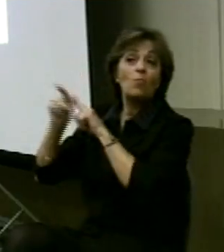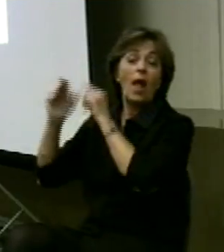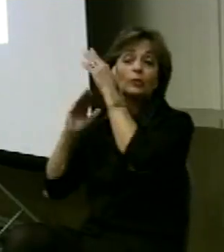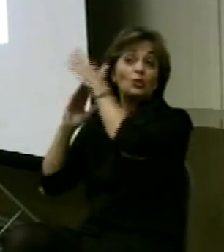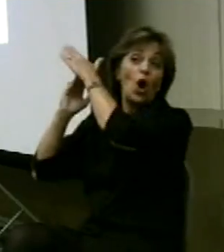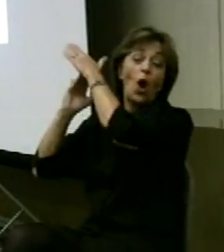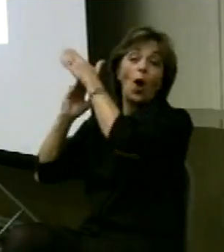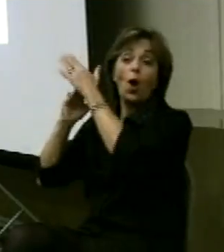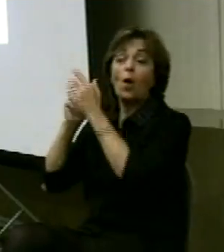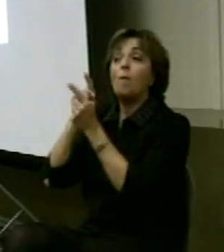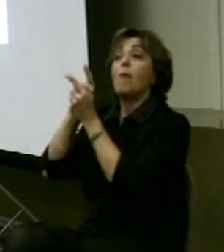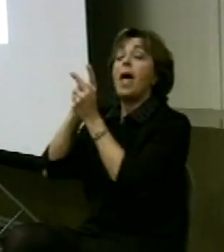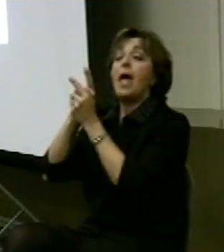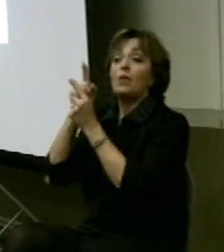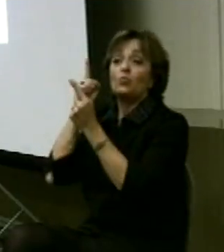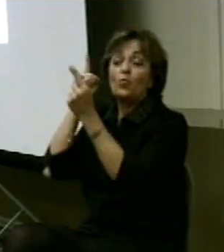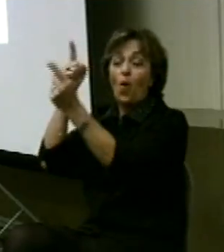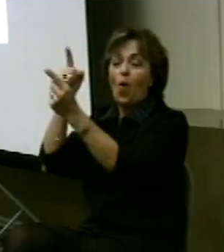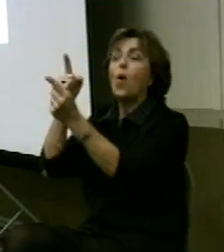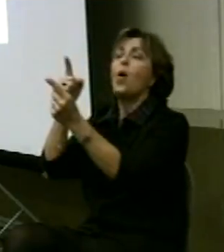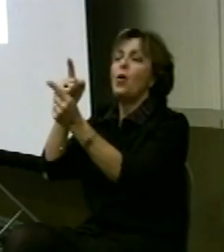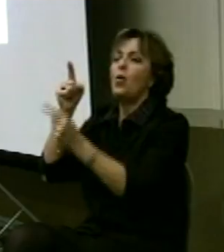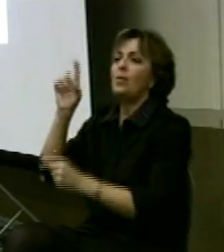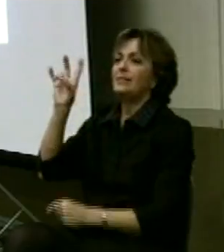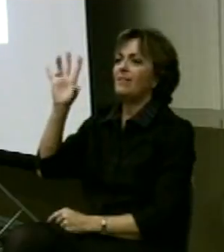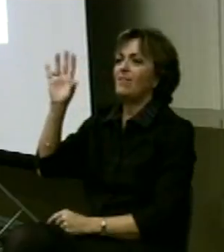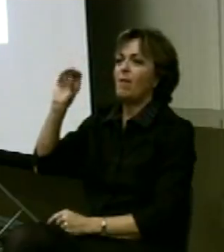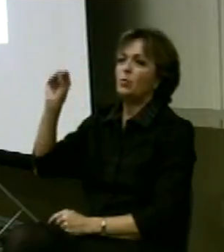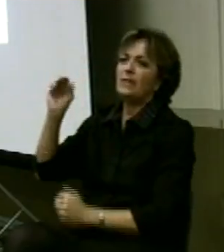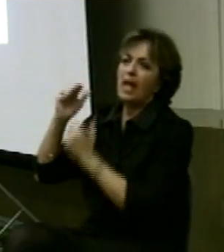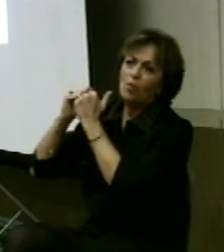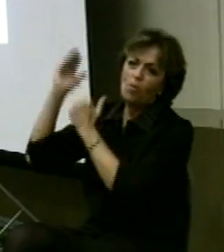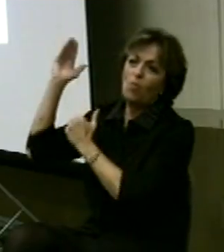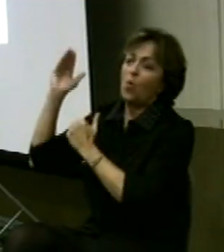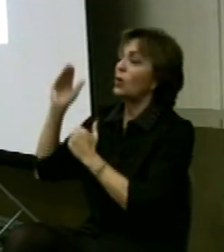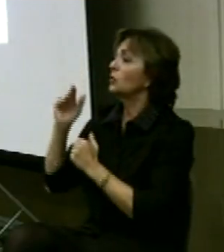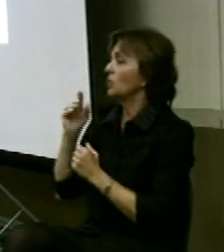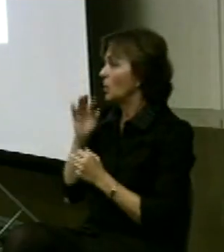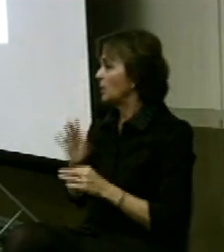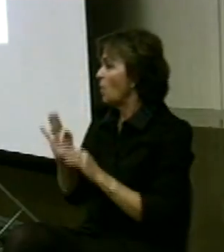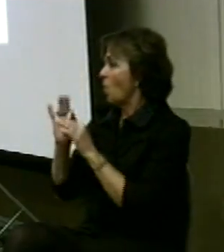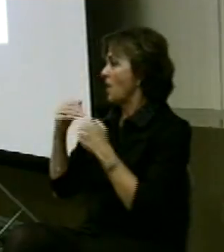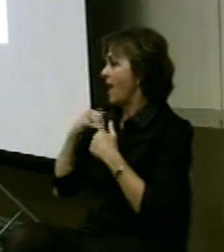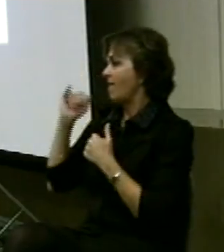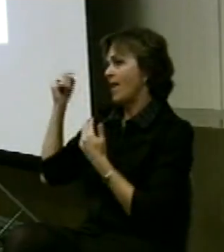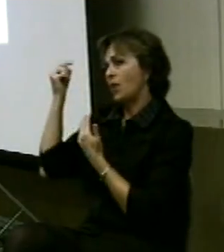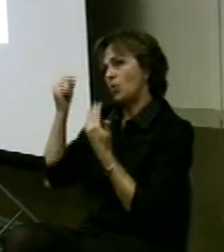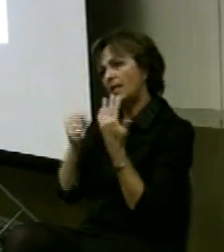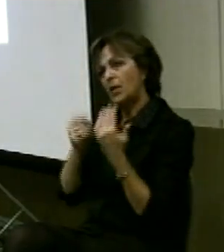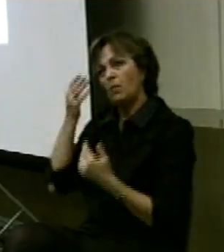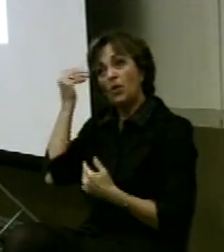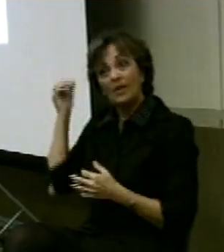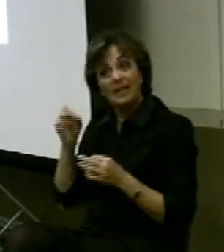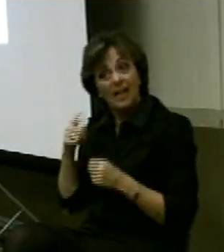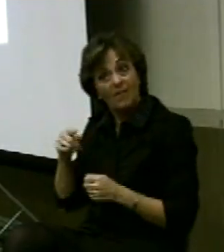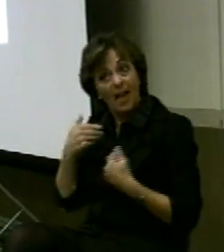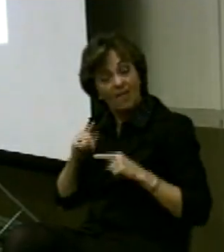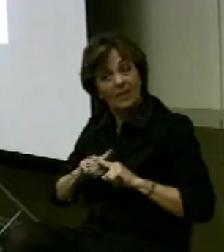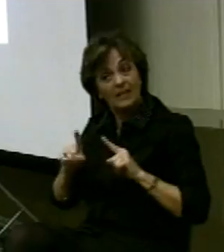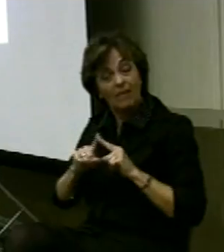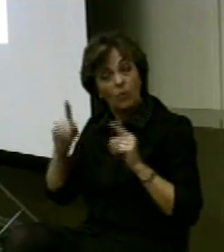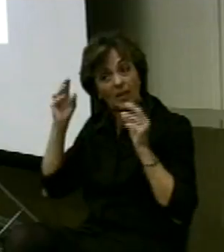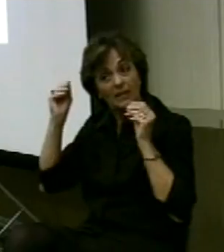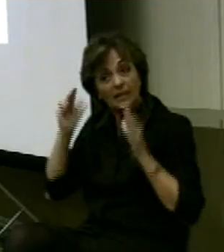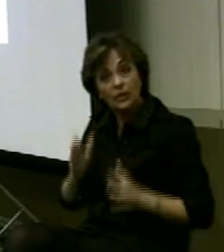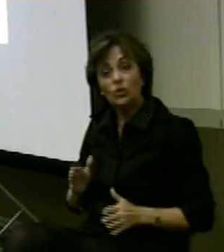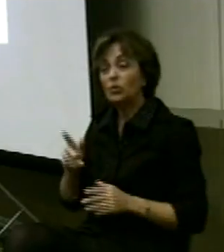goal 75% of the time or more. So that's really important to have that specific criterion, because if they have different